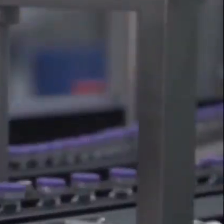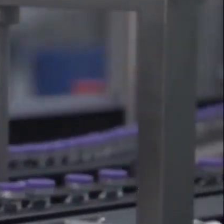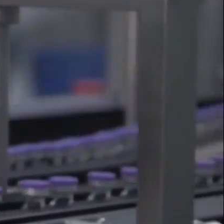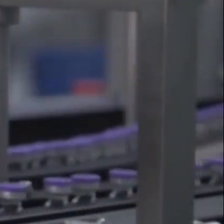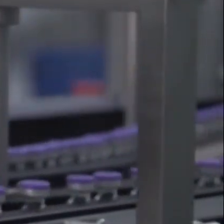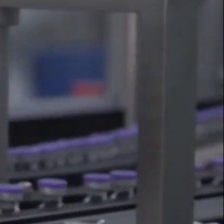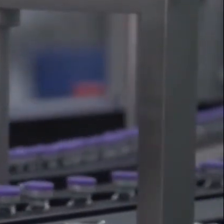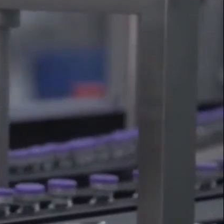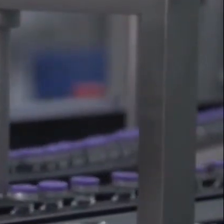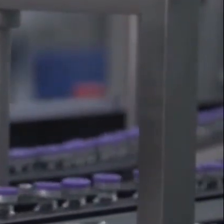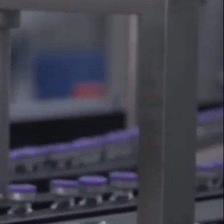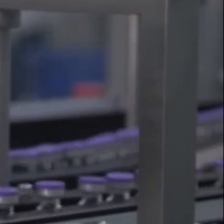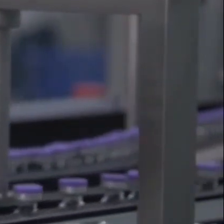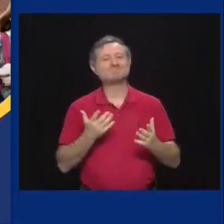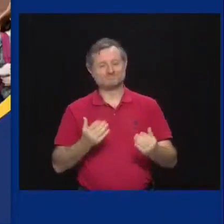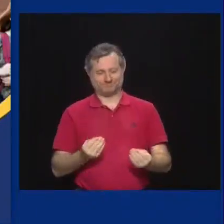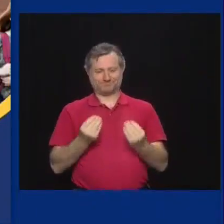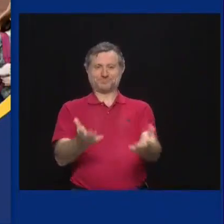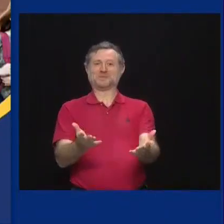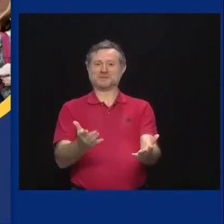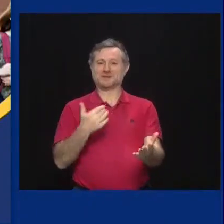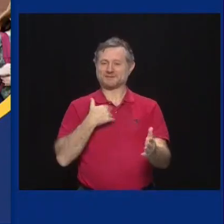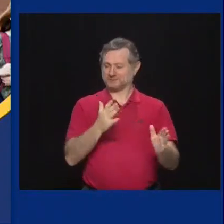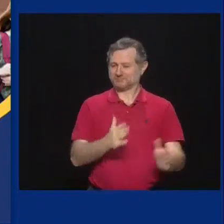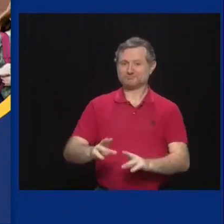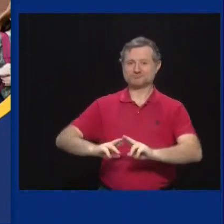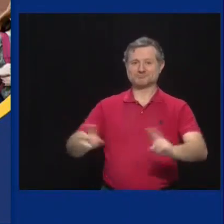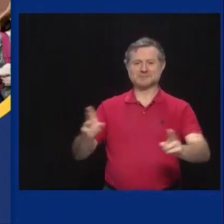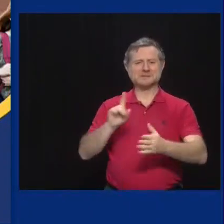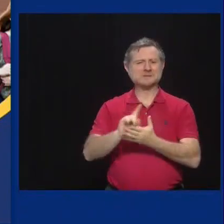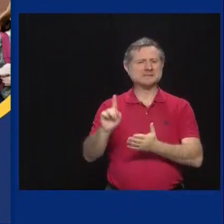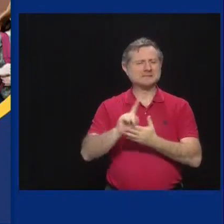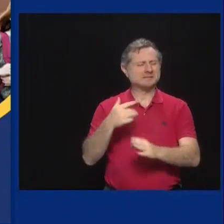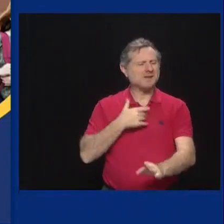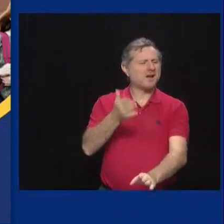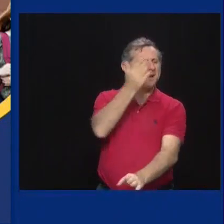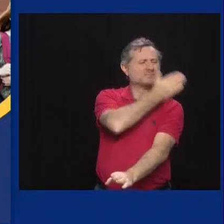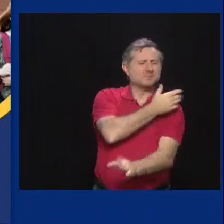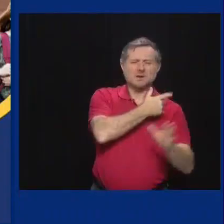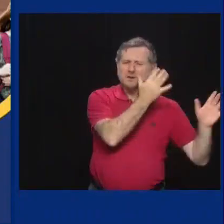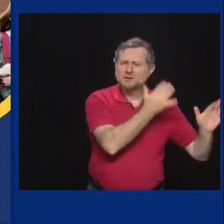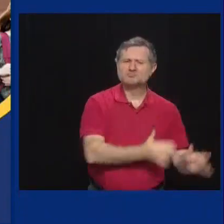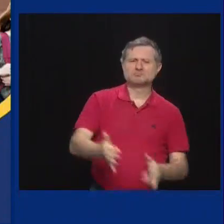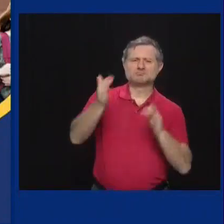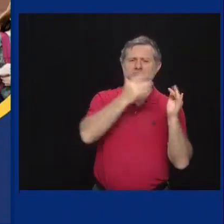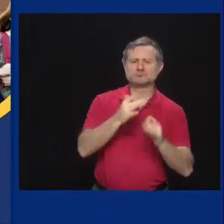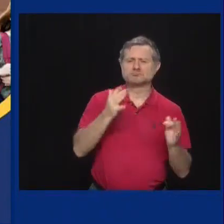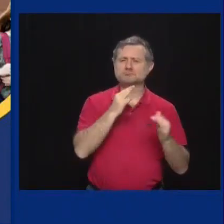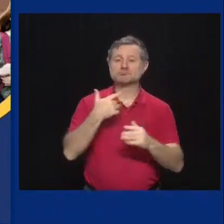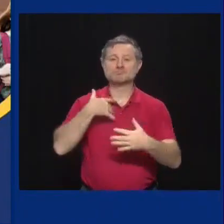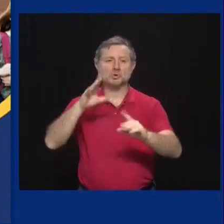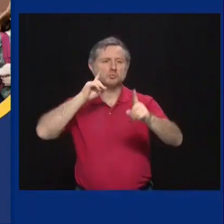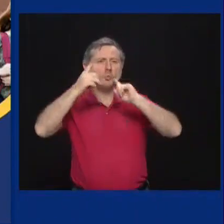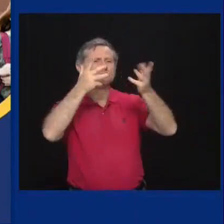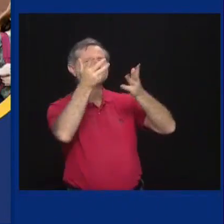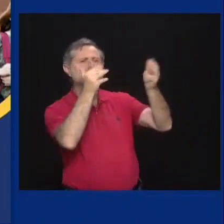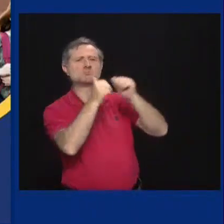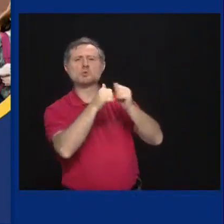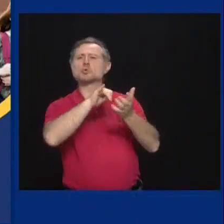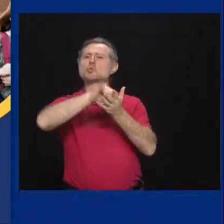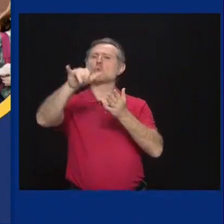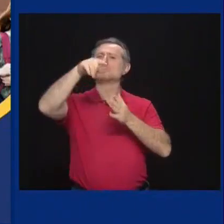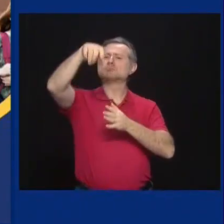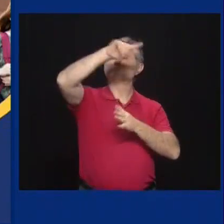as well. We've been making preparations for weeks now. I had spoke to the New York chapter of the American Academy of Pediatrics to get